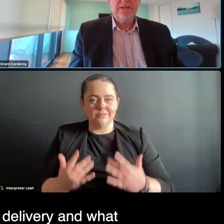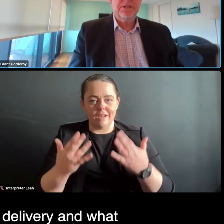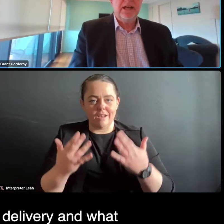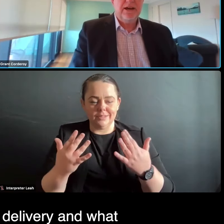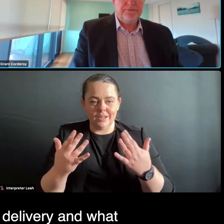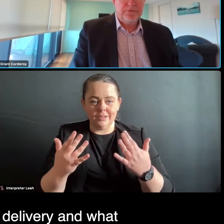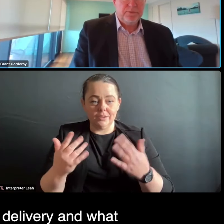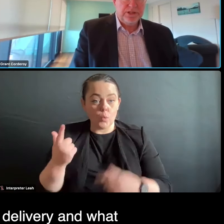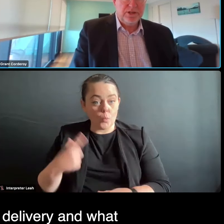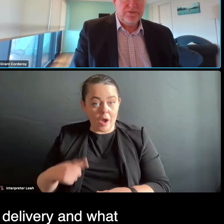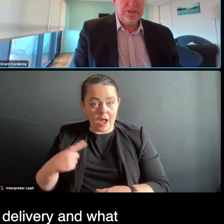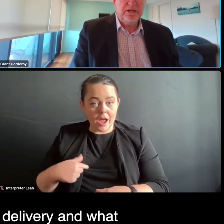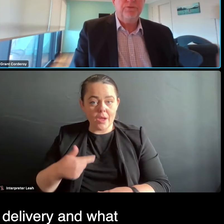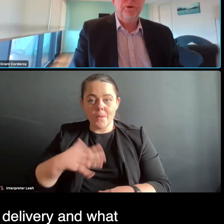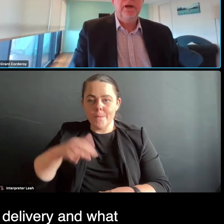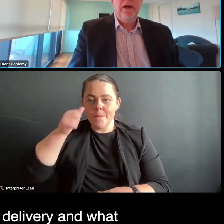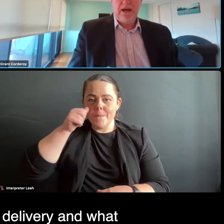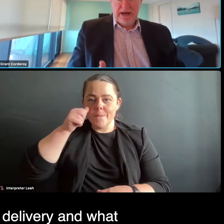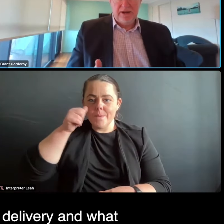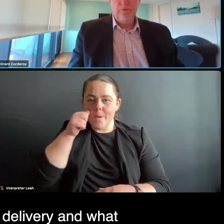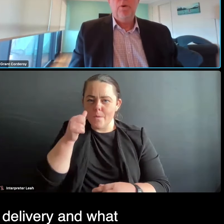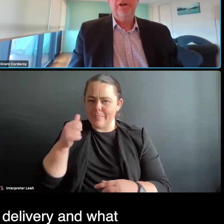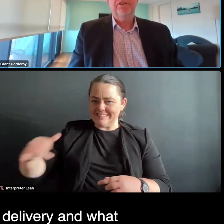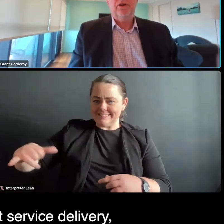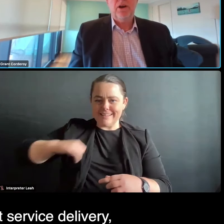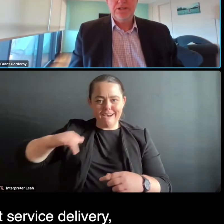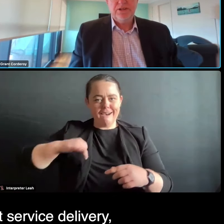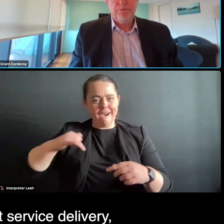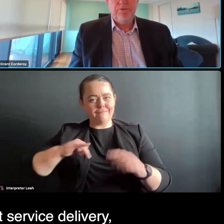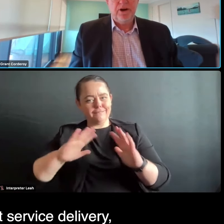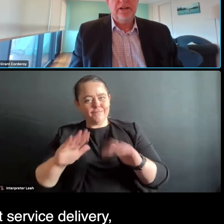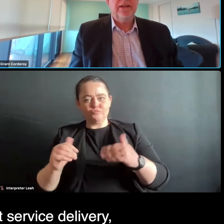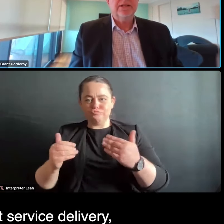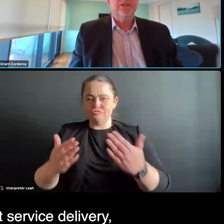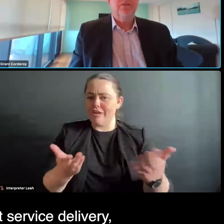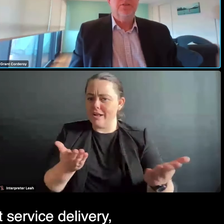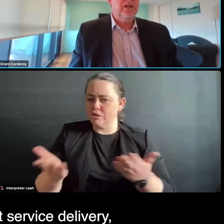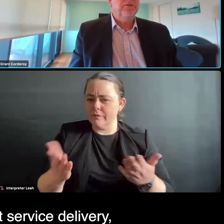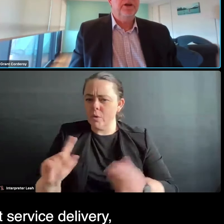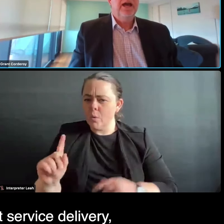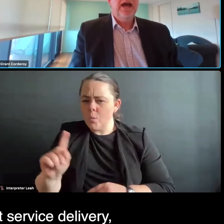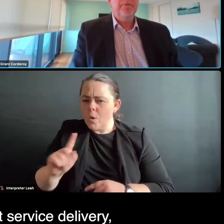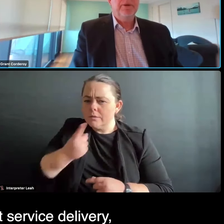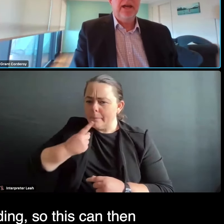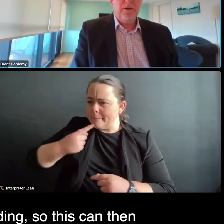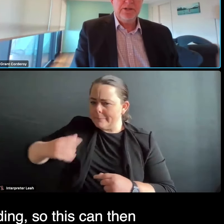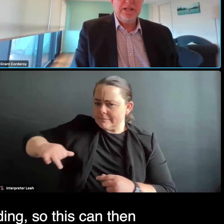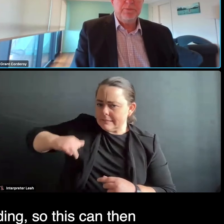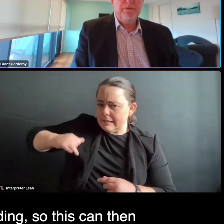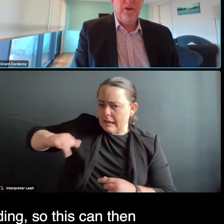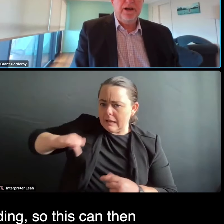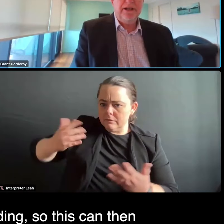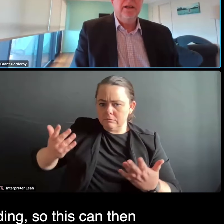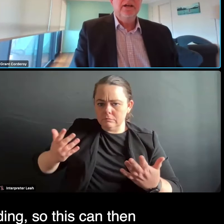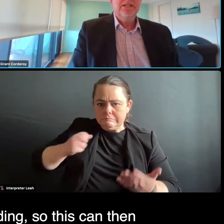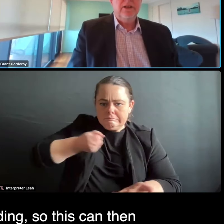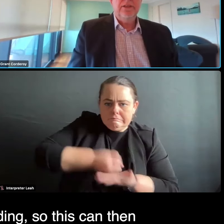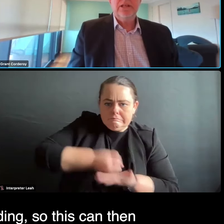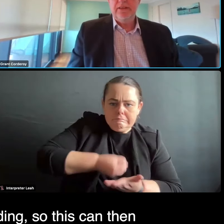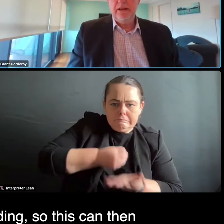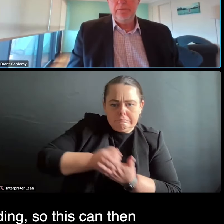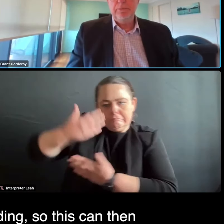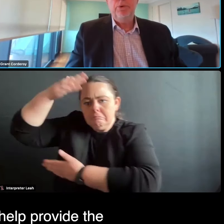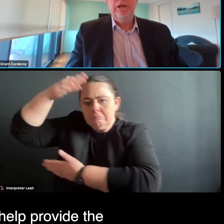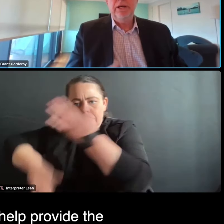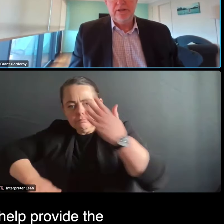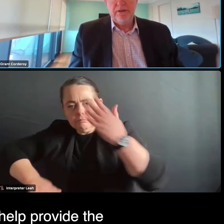the mix of staff with the service delivery and what is the cost of providing that service delivery, how many hours they're providing, So